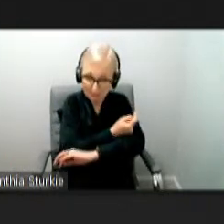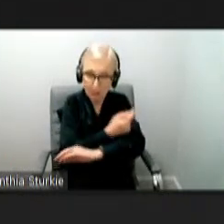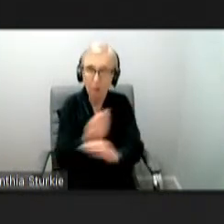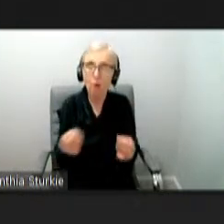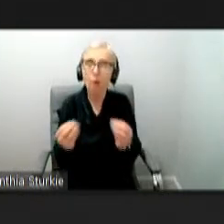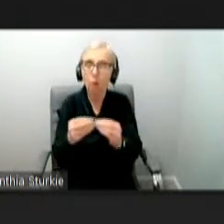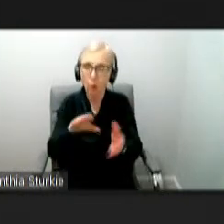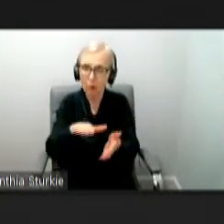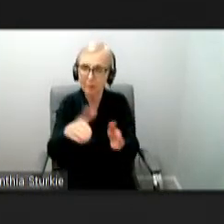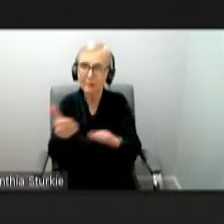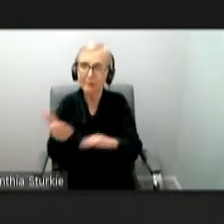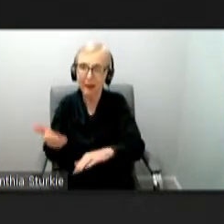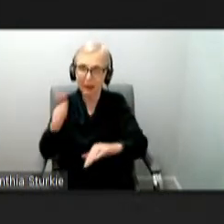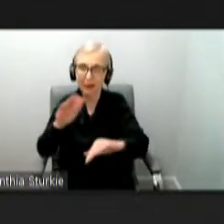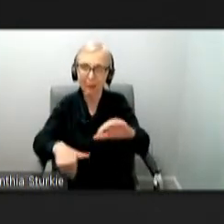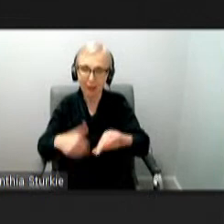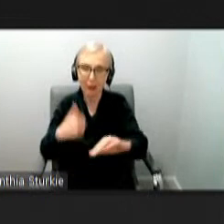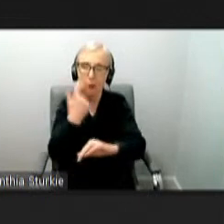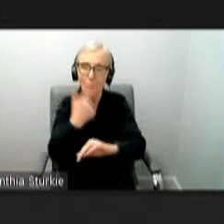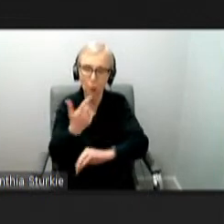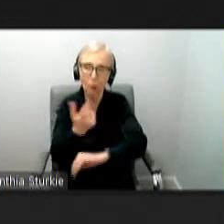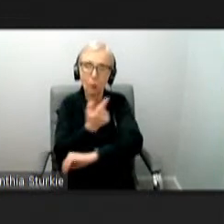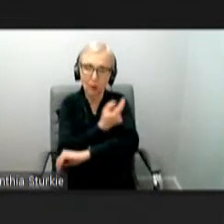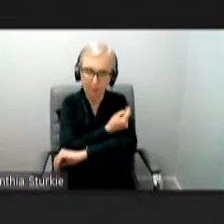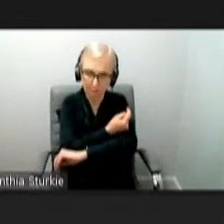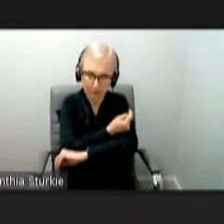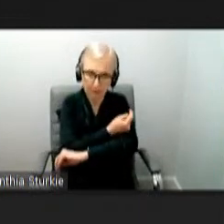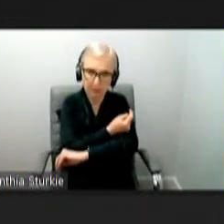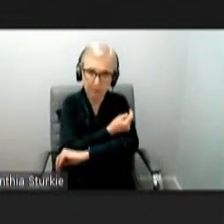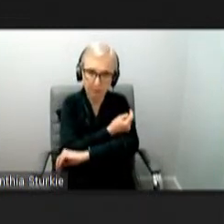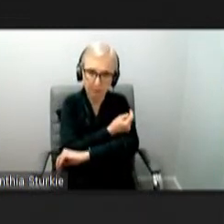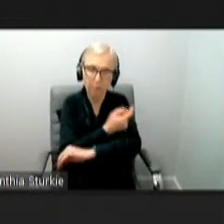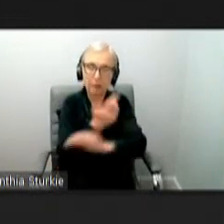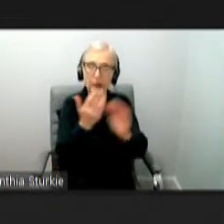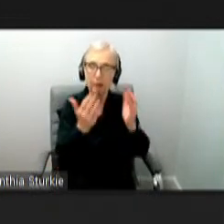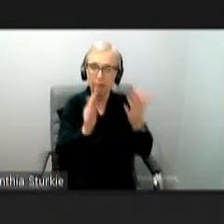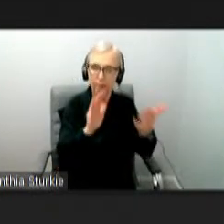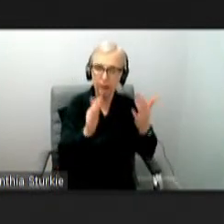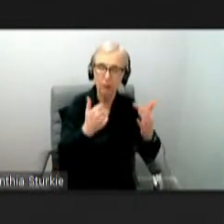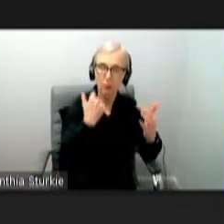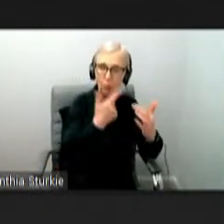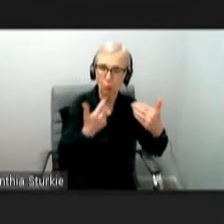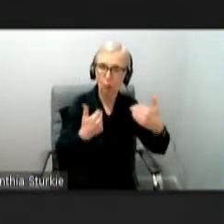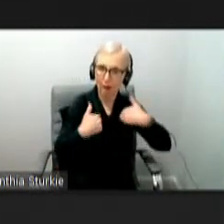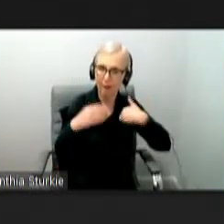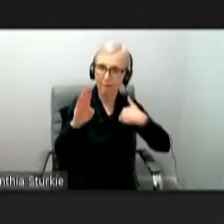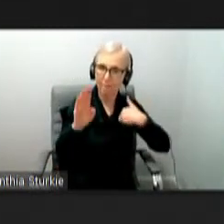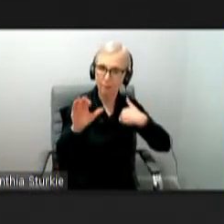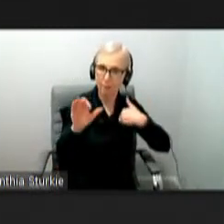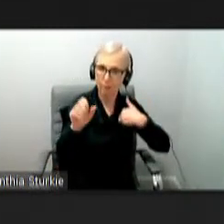fully vaccinated. And then certainly when compared to individuals that have received booster doses, that's really